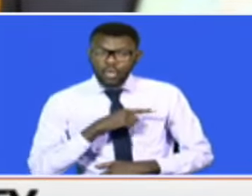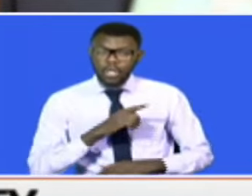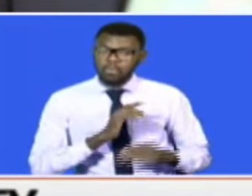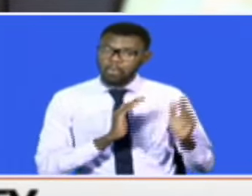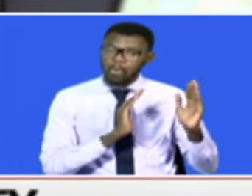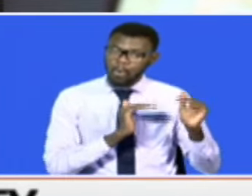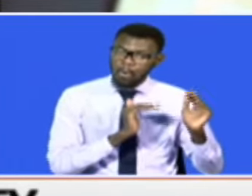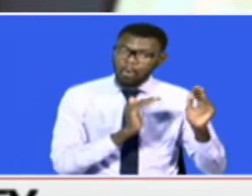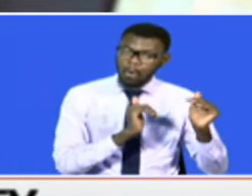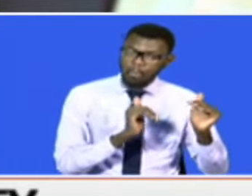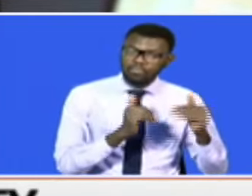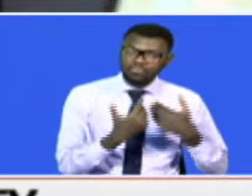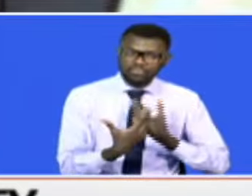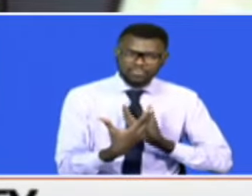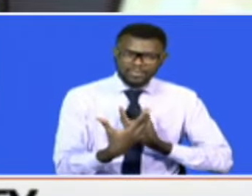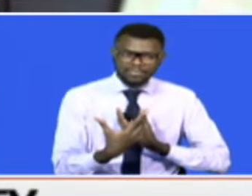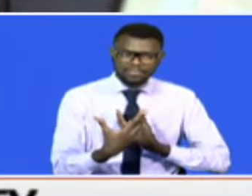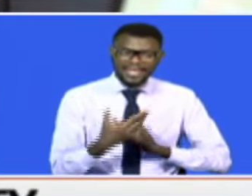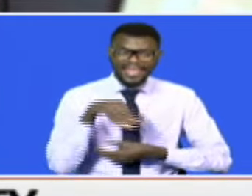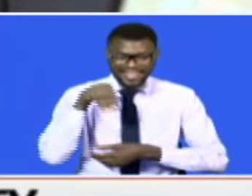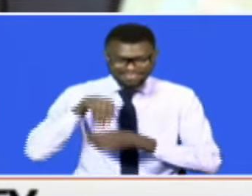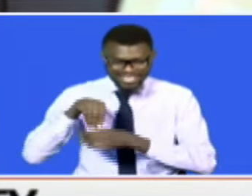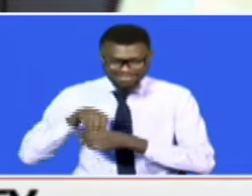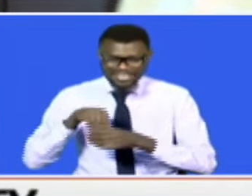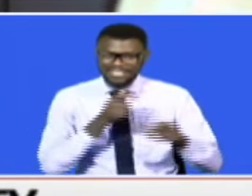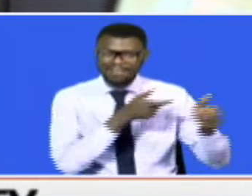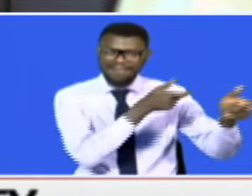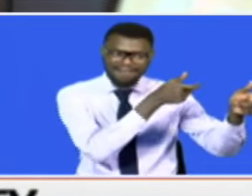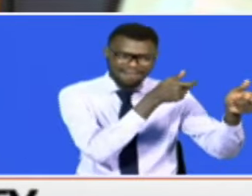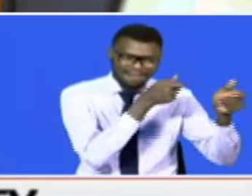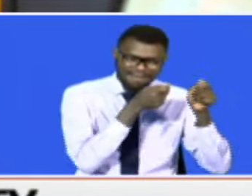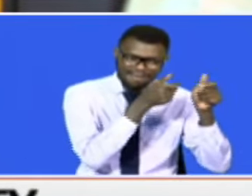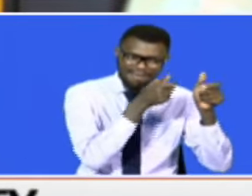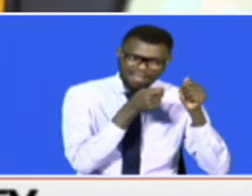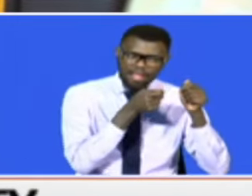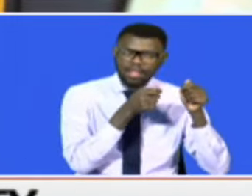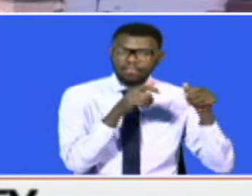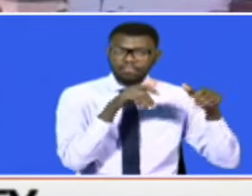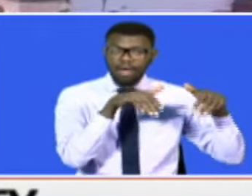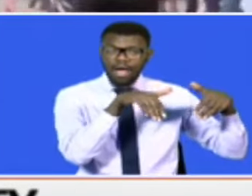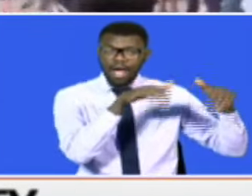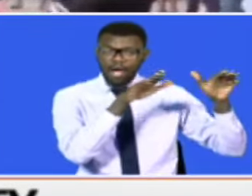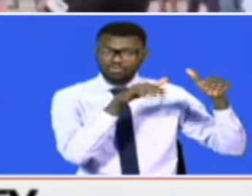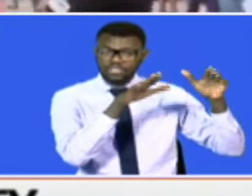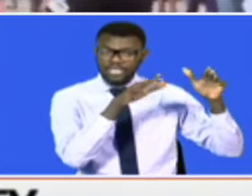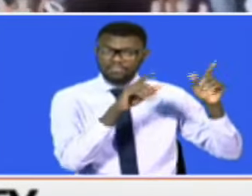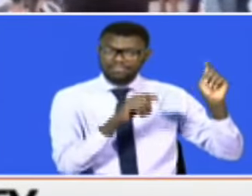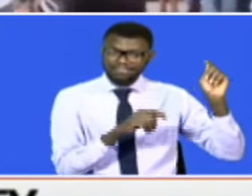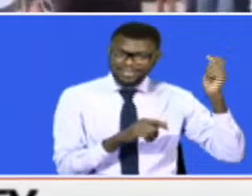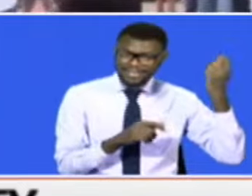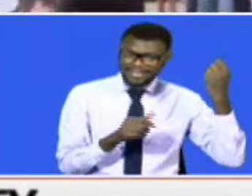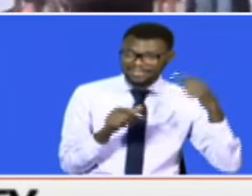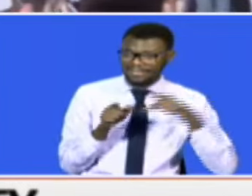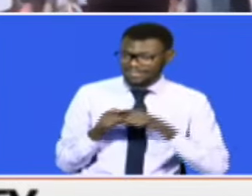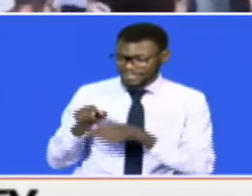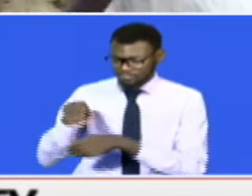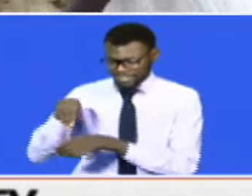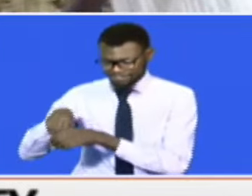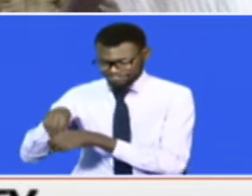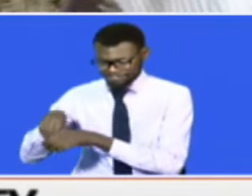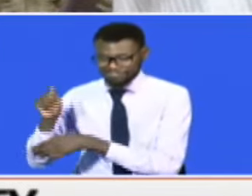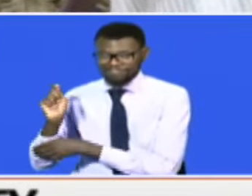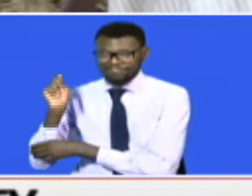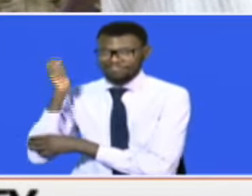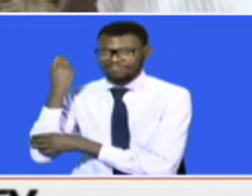attracting investors from outside and inside Kenya. The ongoing upgrades to